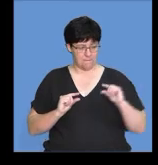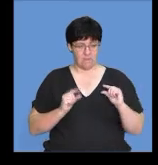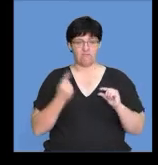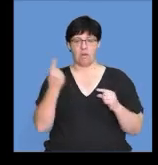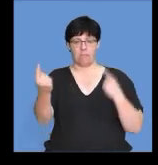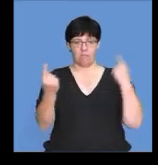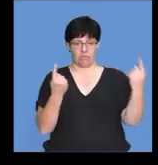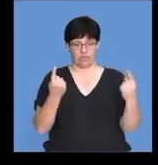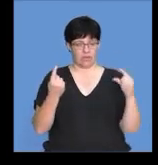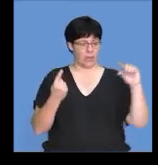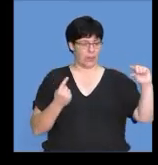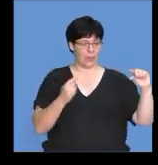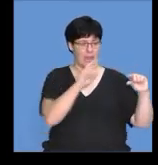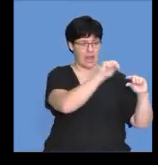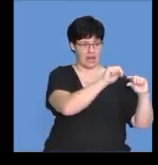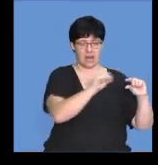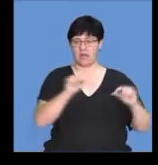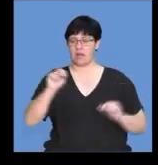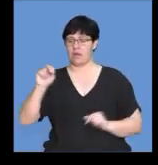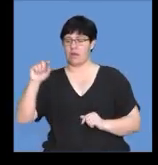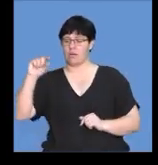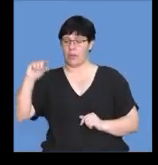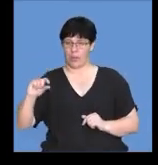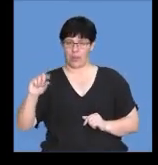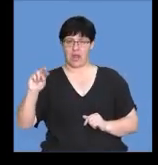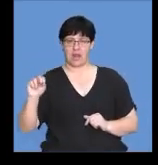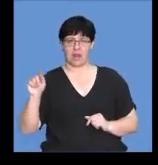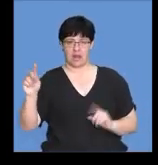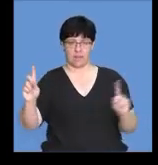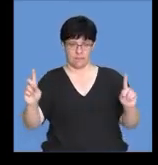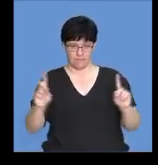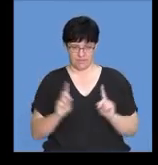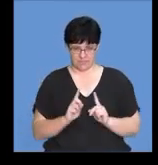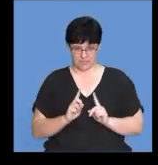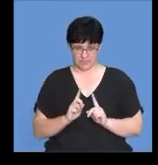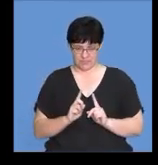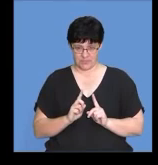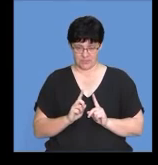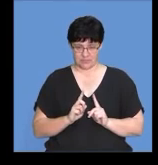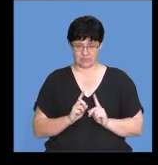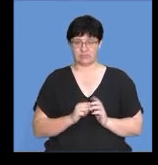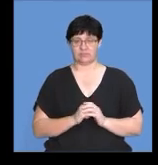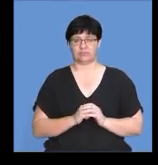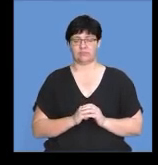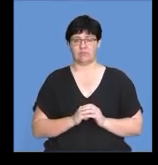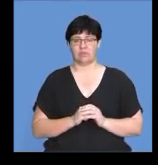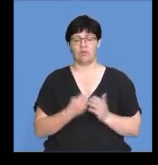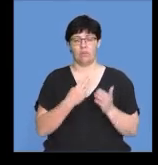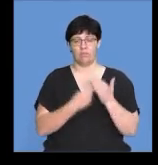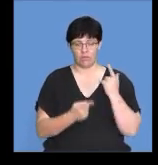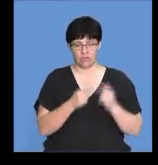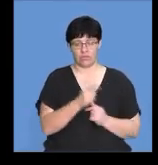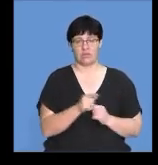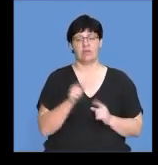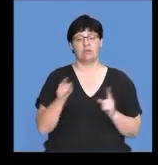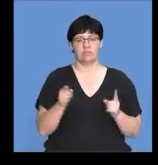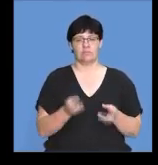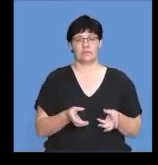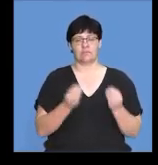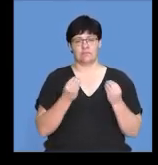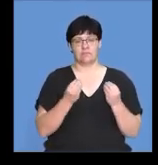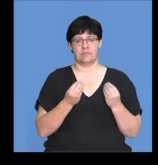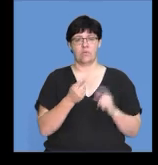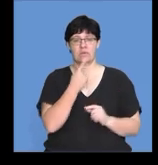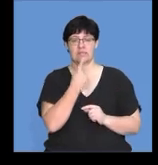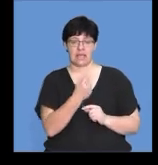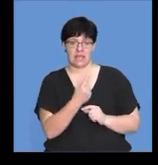from both of the parents. So it means that both the parents, Maurice and Mabala, are both what